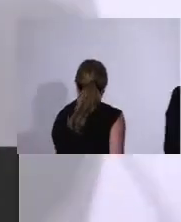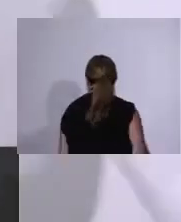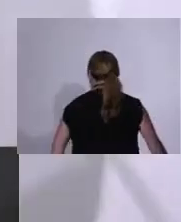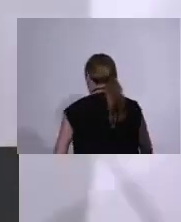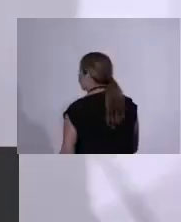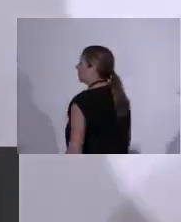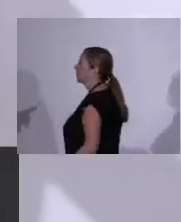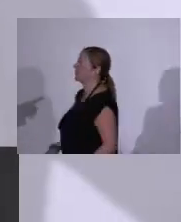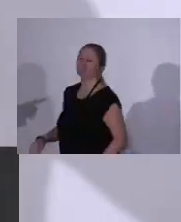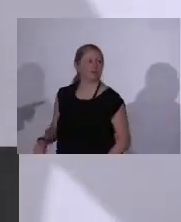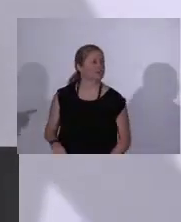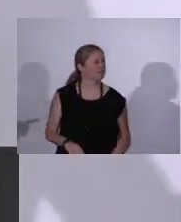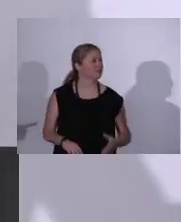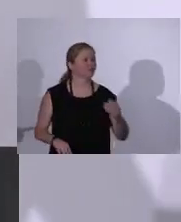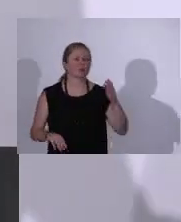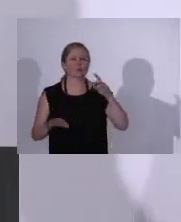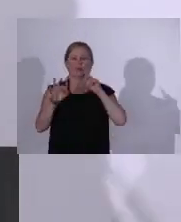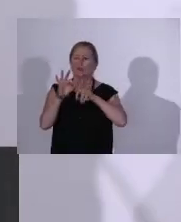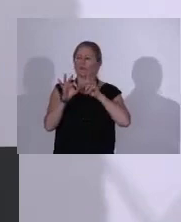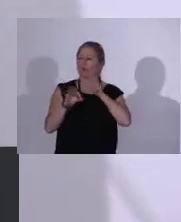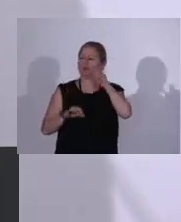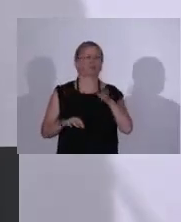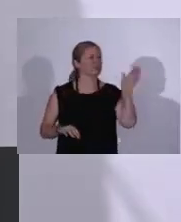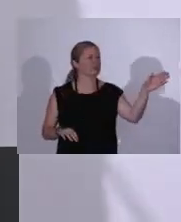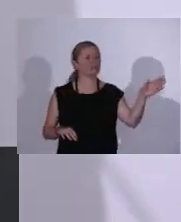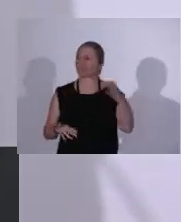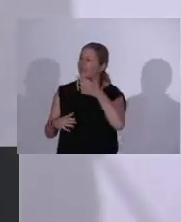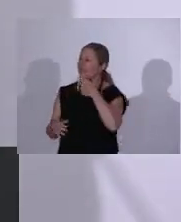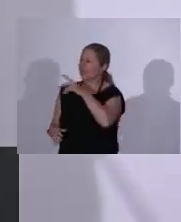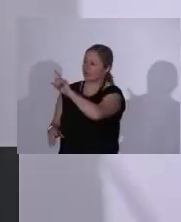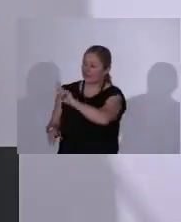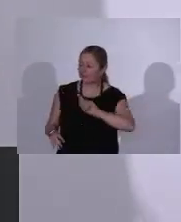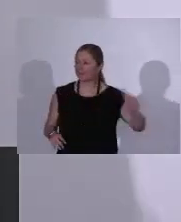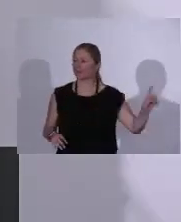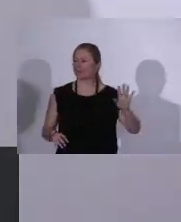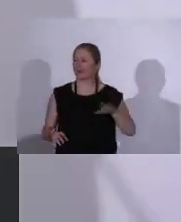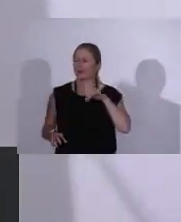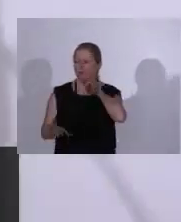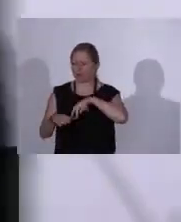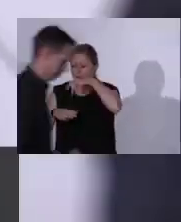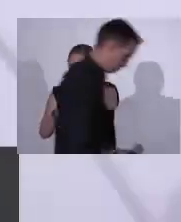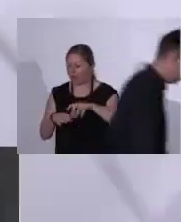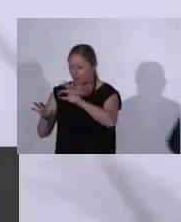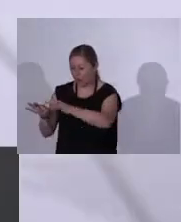Nick's got an on the far side, if you can run over without tripping on any cords, Grant.